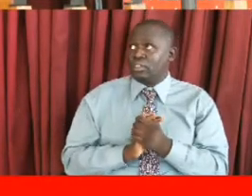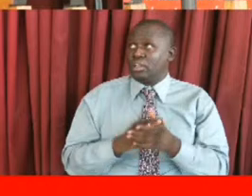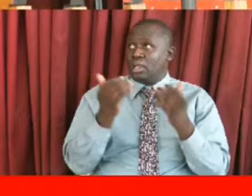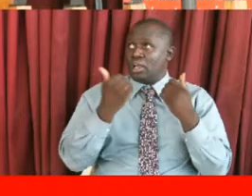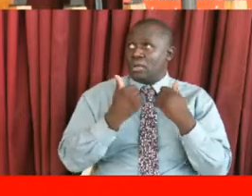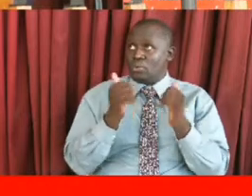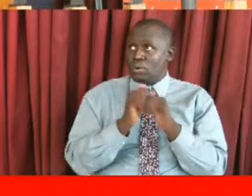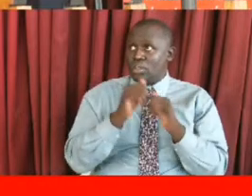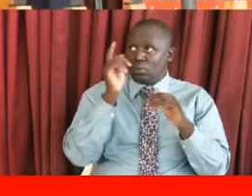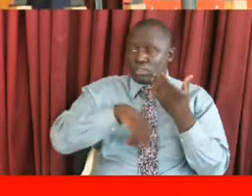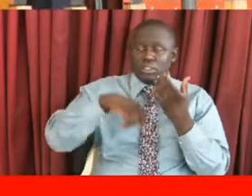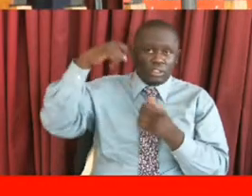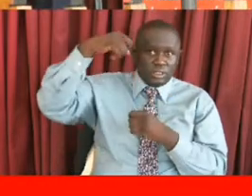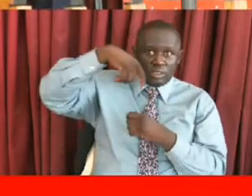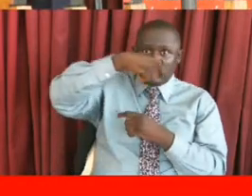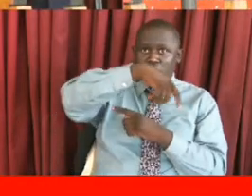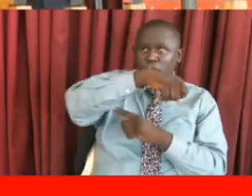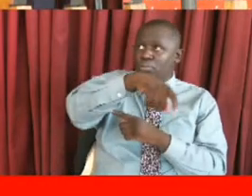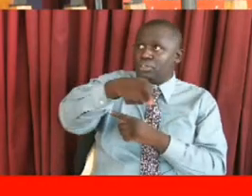seven